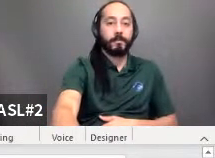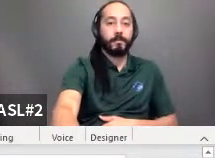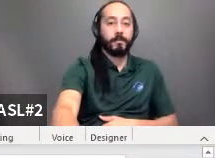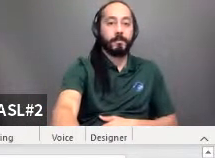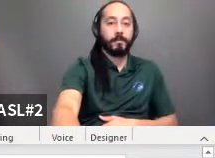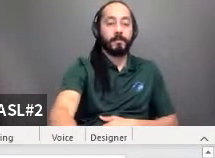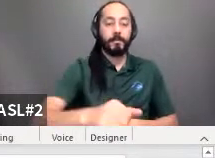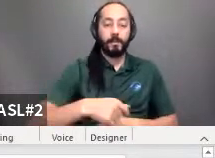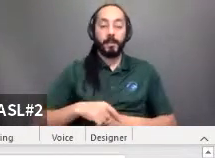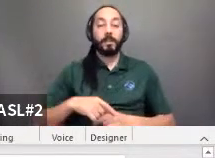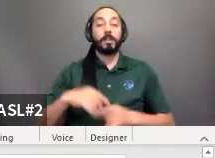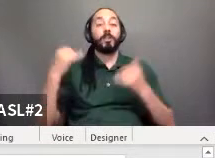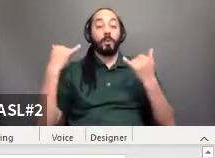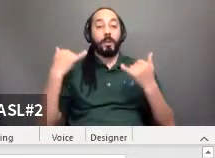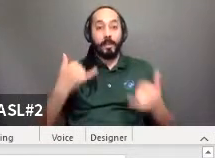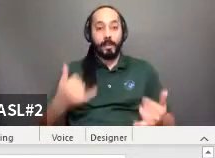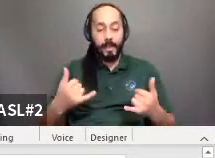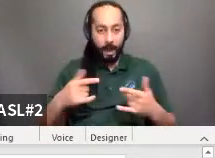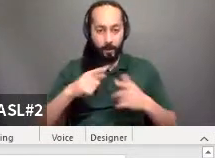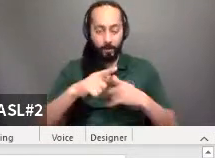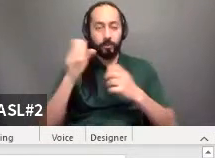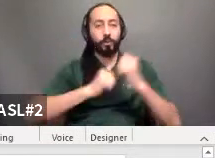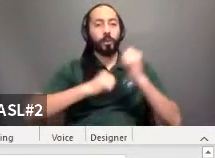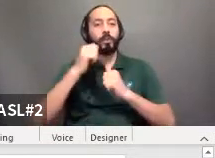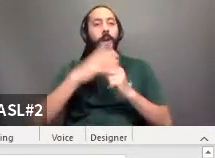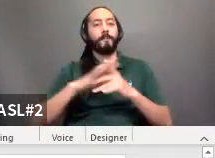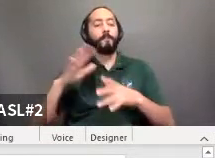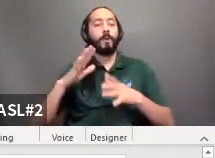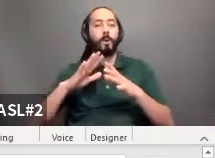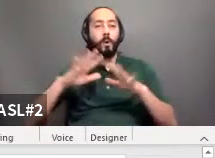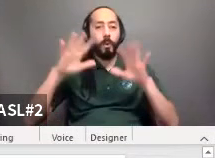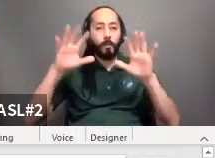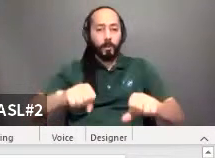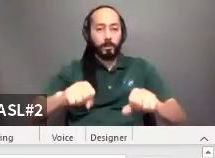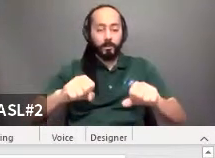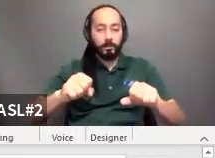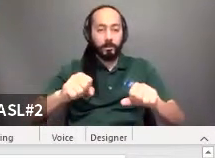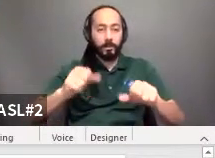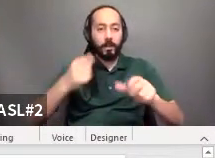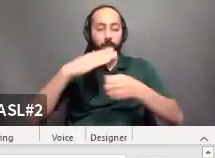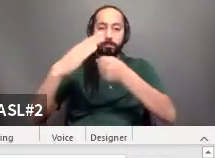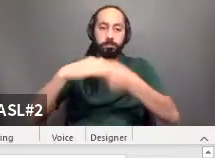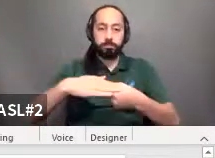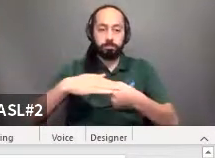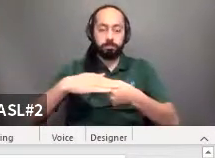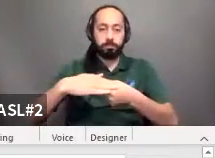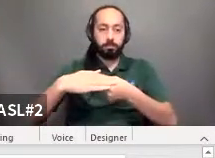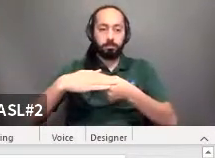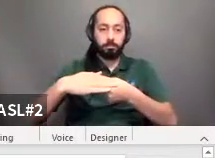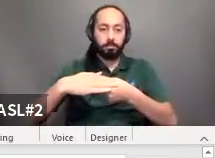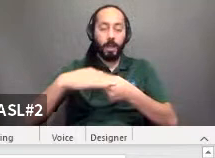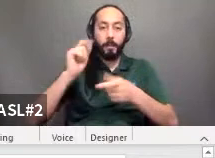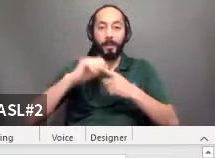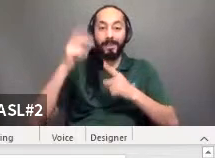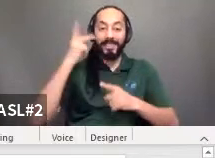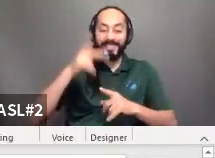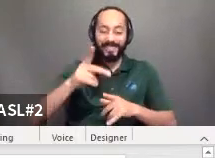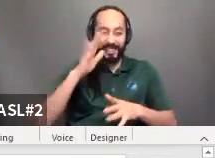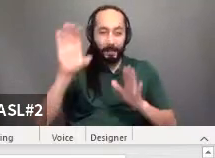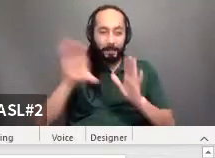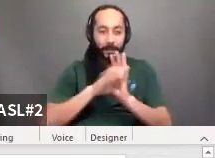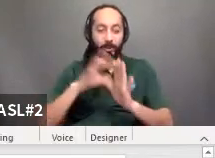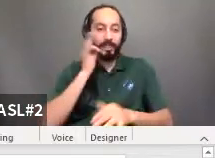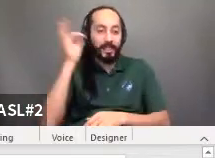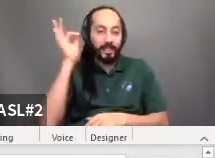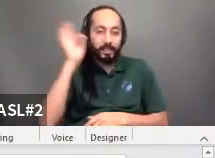you see in this. You see, you know, all these Indians shooting up that pipeline project and all these cowboys, the Cowboys and